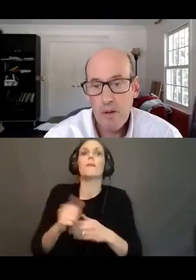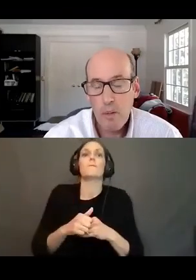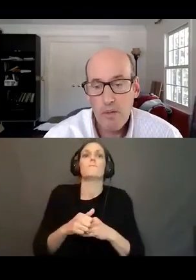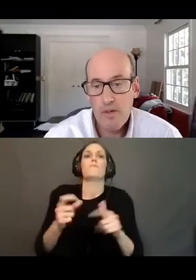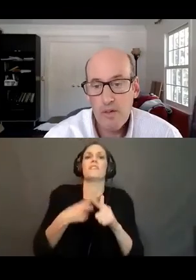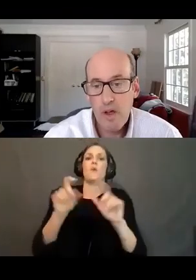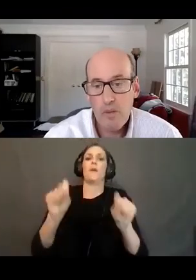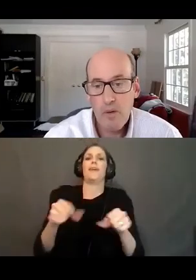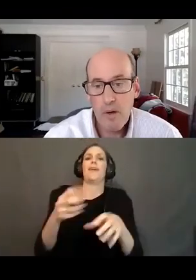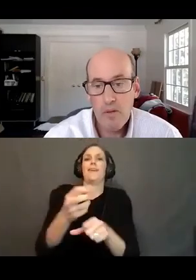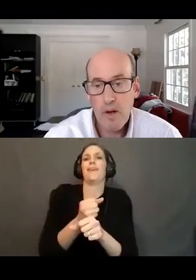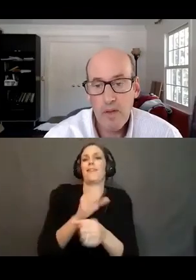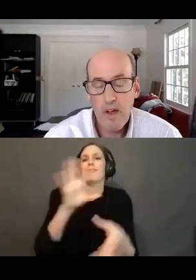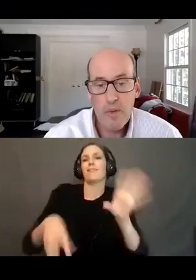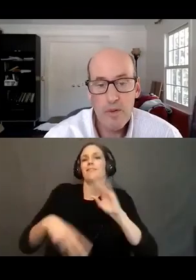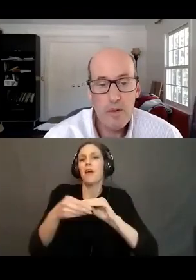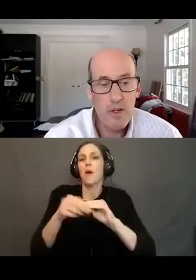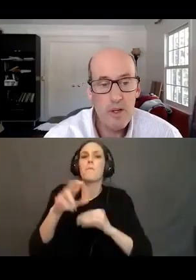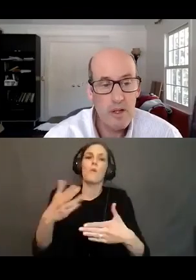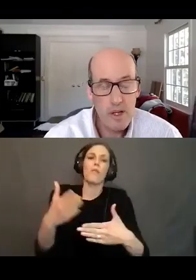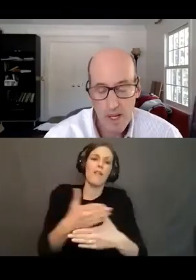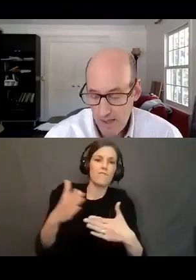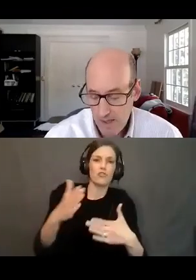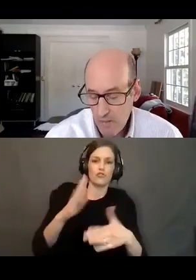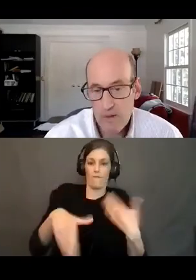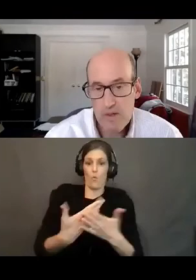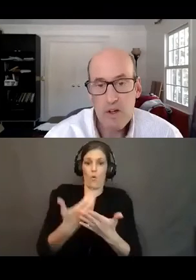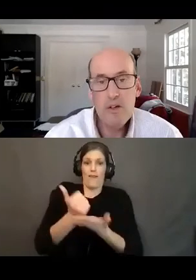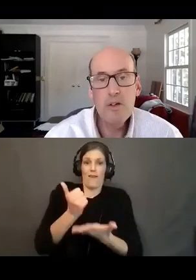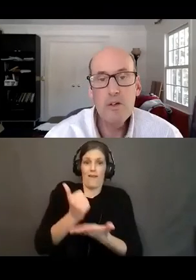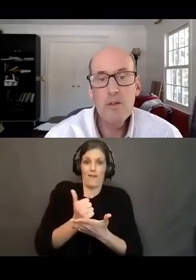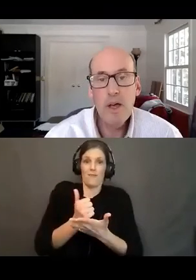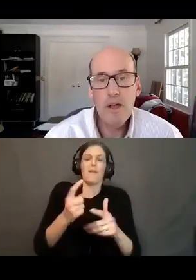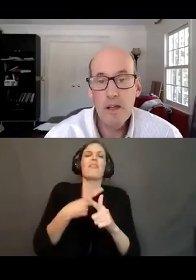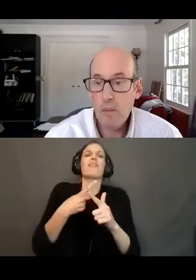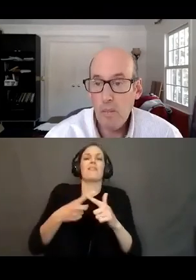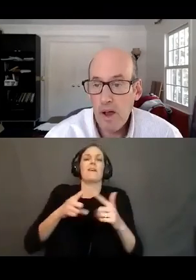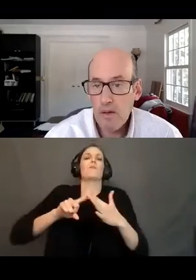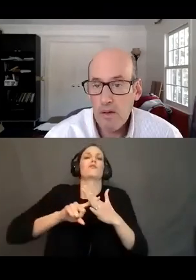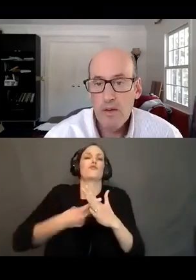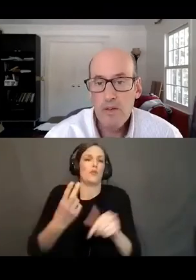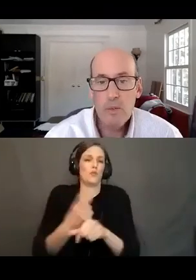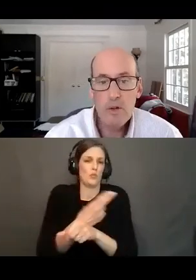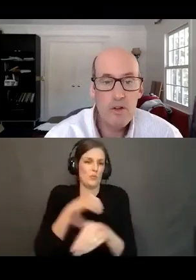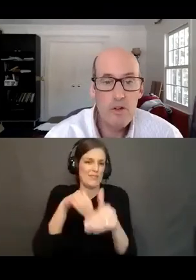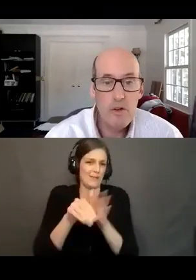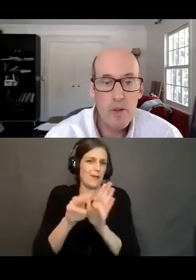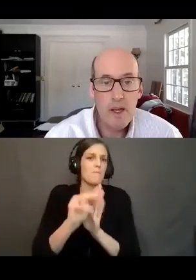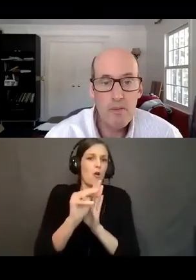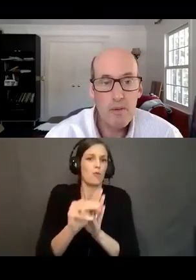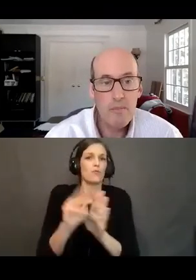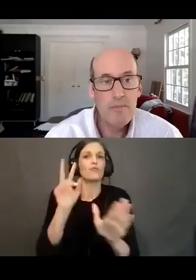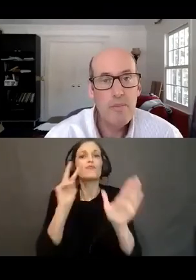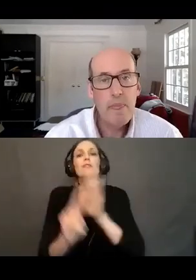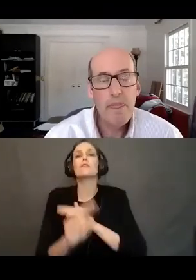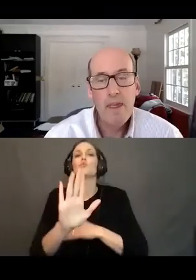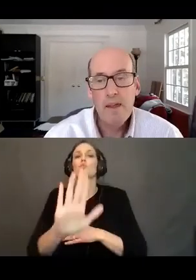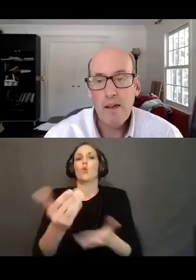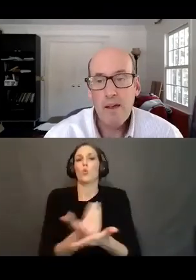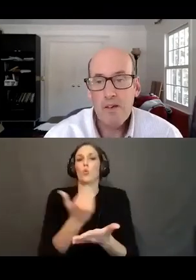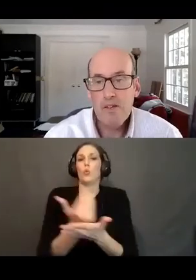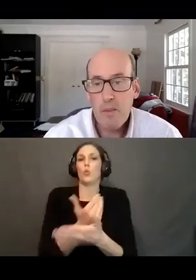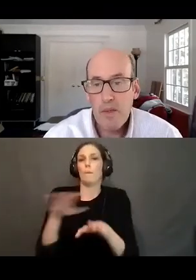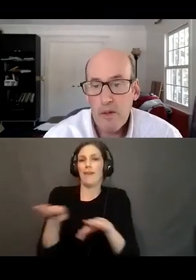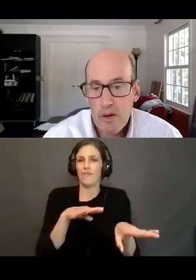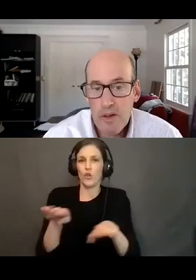mean or the sum of all the help that you can get, and then we can start to use that in a model to predict your new behavior.